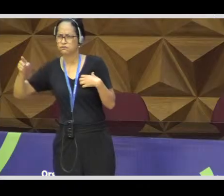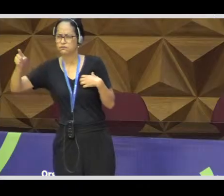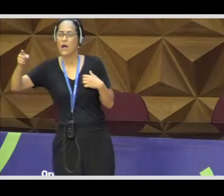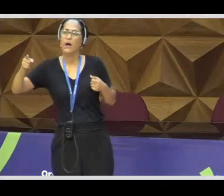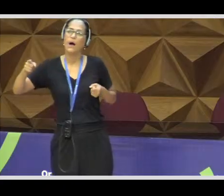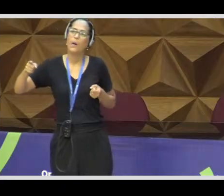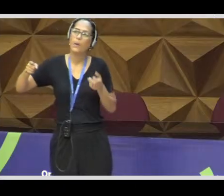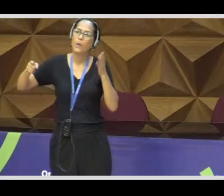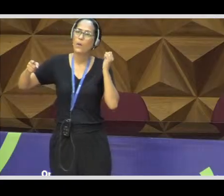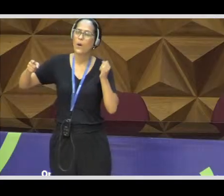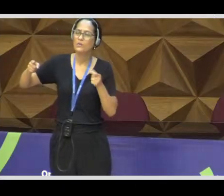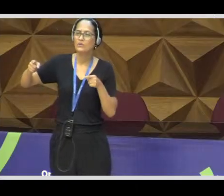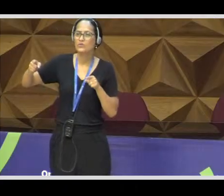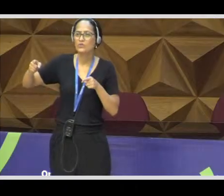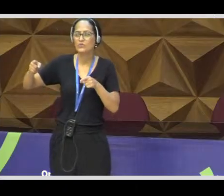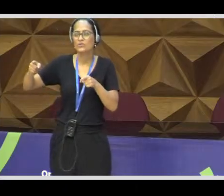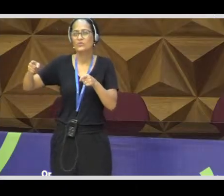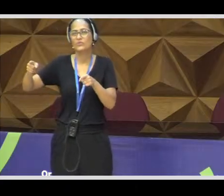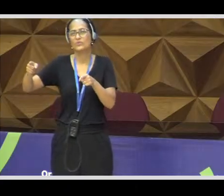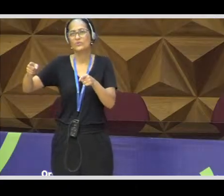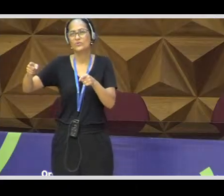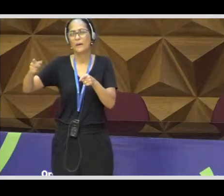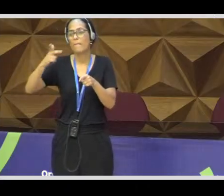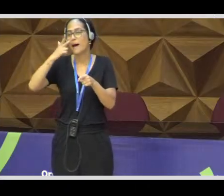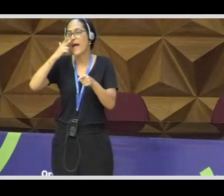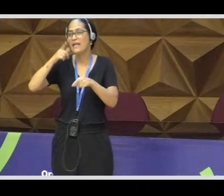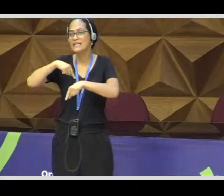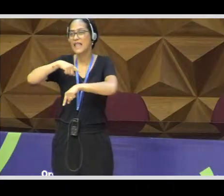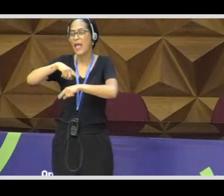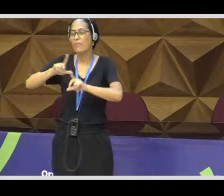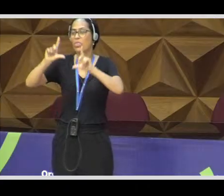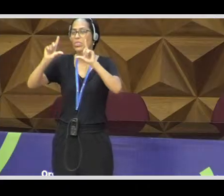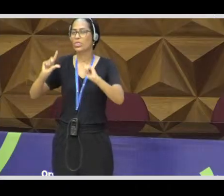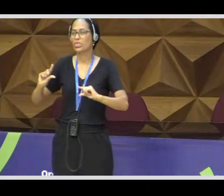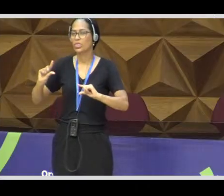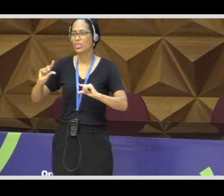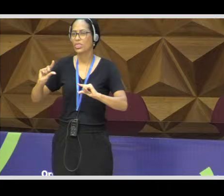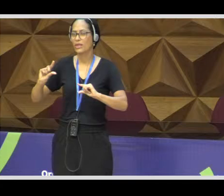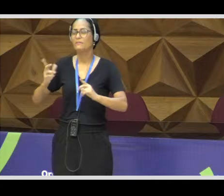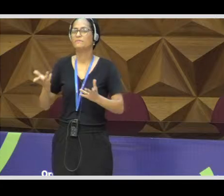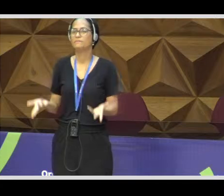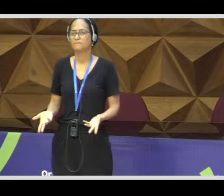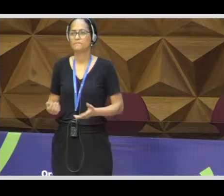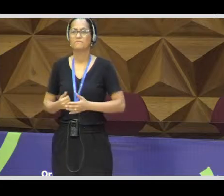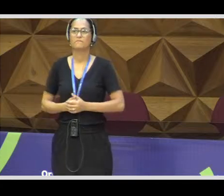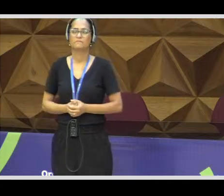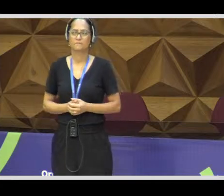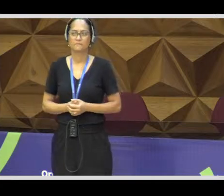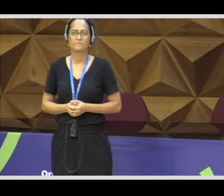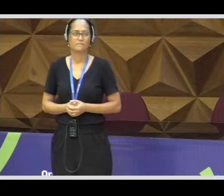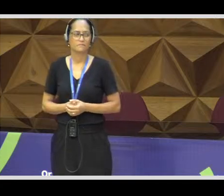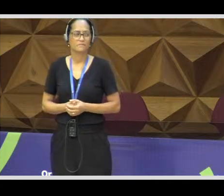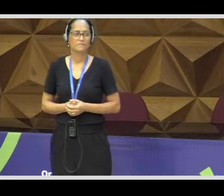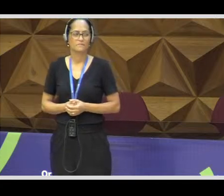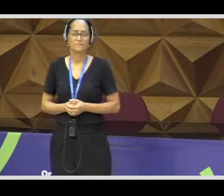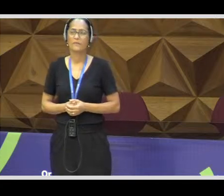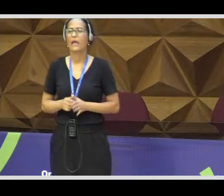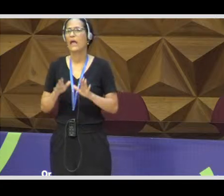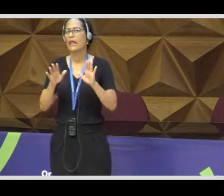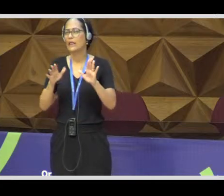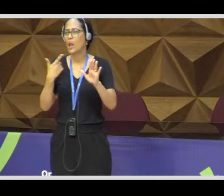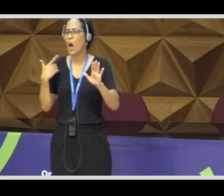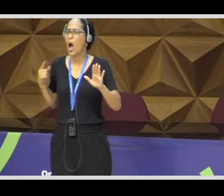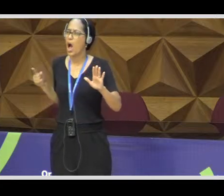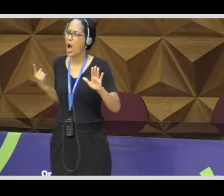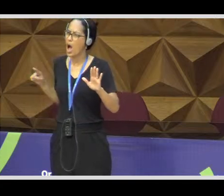you can imagine there that some manipulations you could do which might make you feel like your long plane journey was over more quickly, or